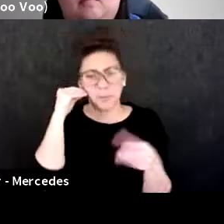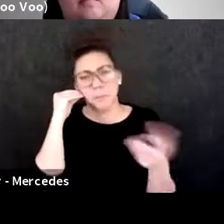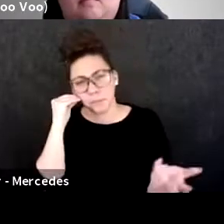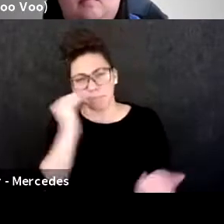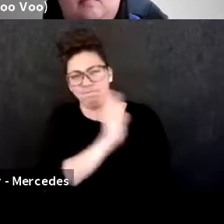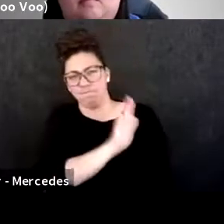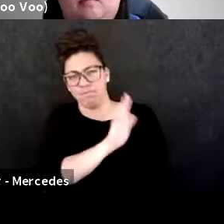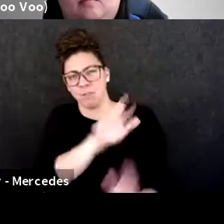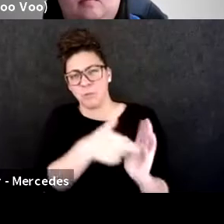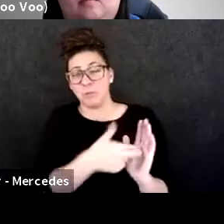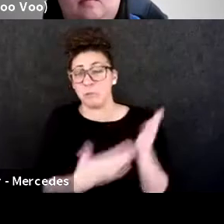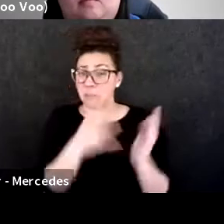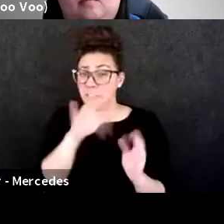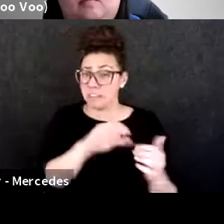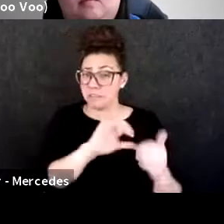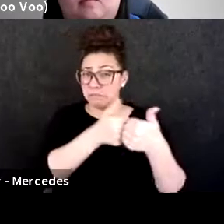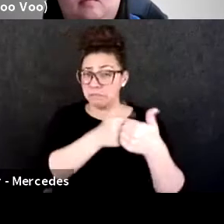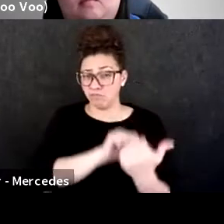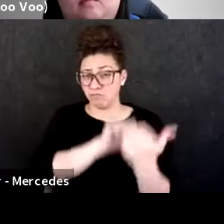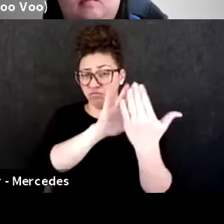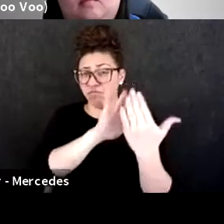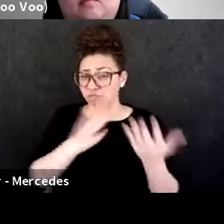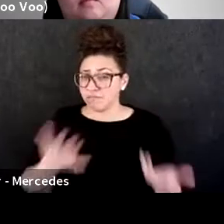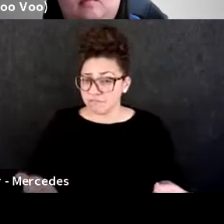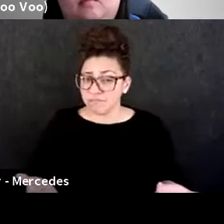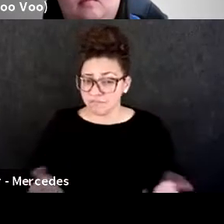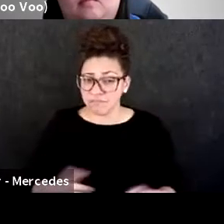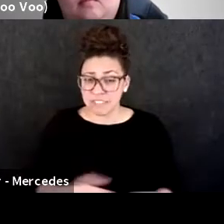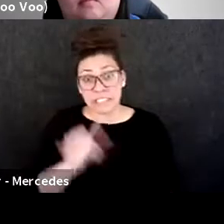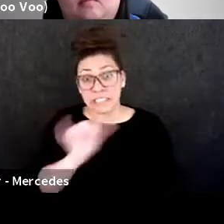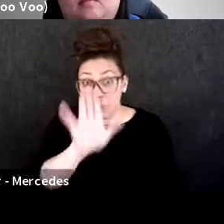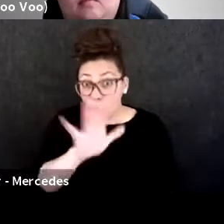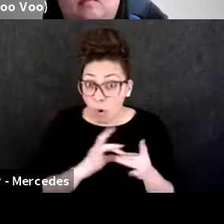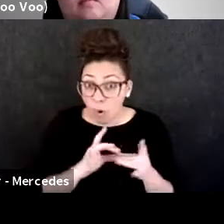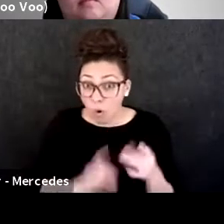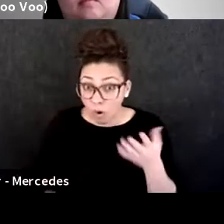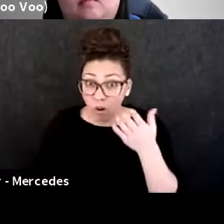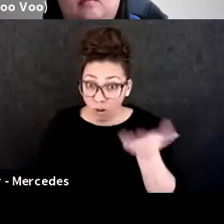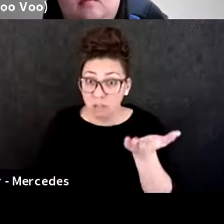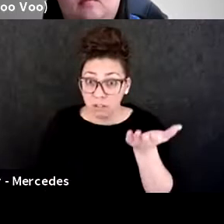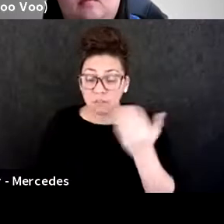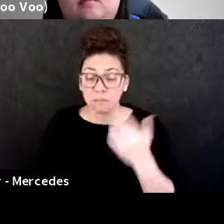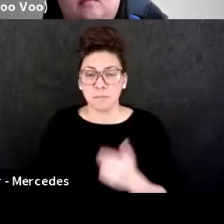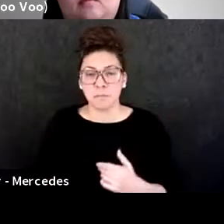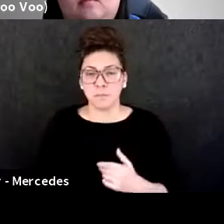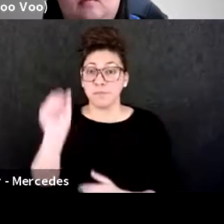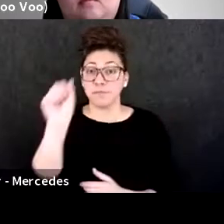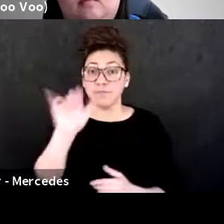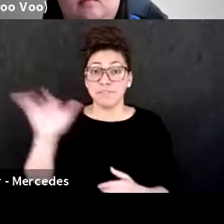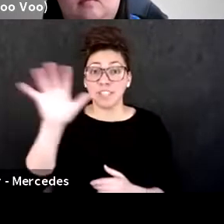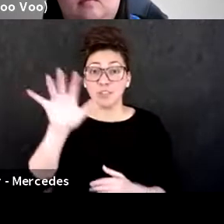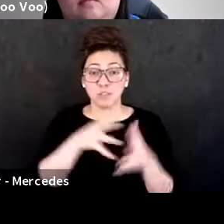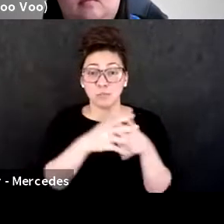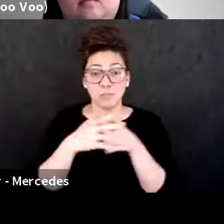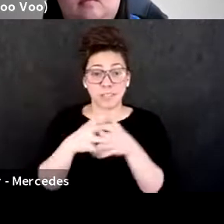like another barrier, like, you know, kind of almost what you were mentioning is like, you know, like, you know, Asian American women, and particularly